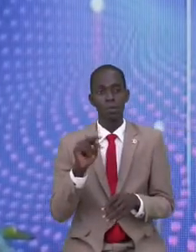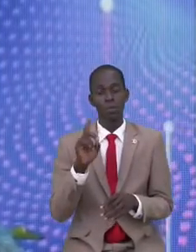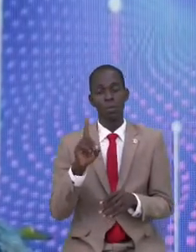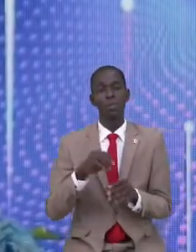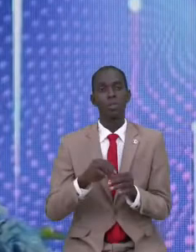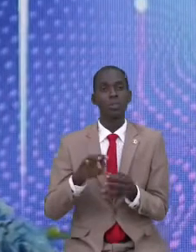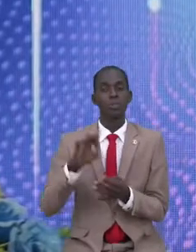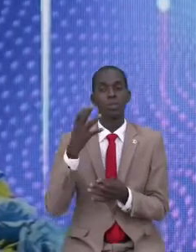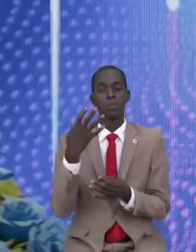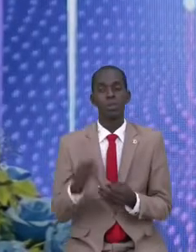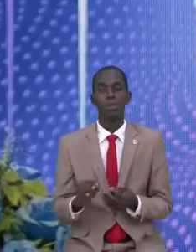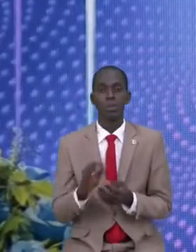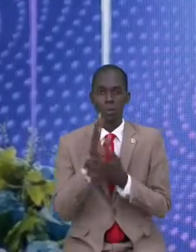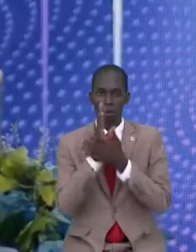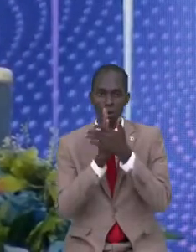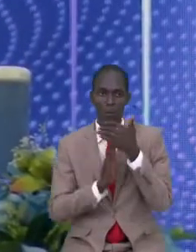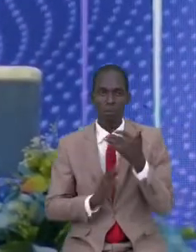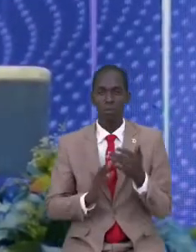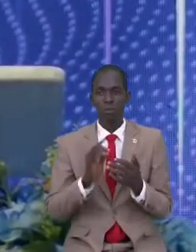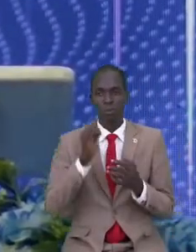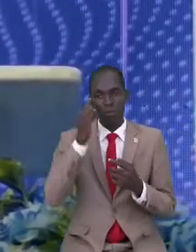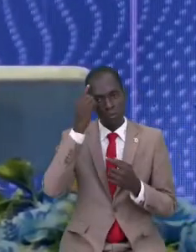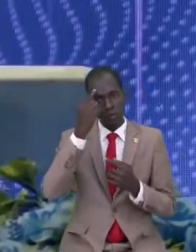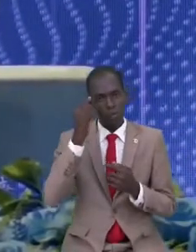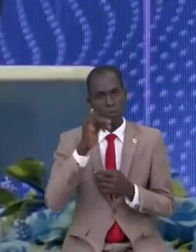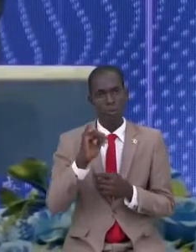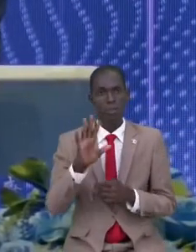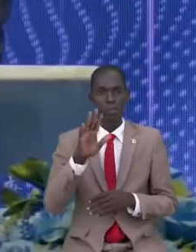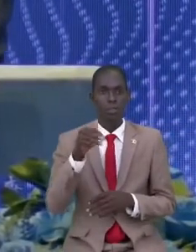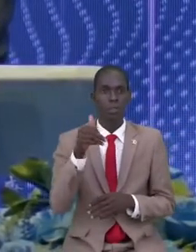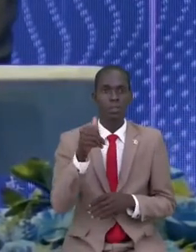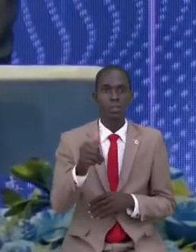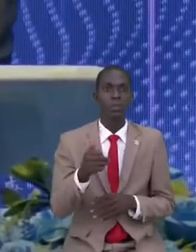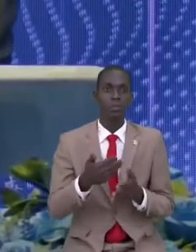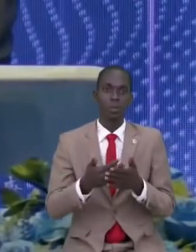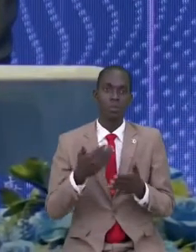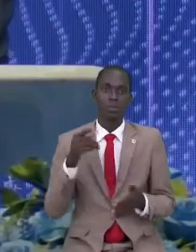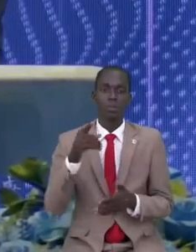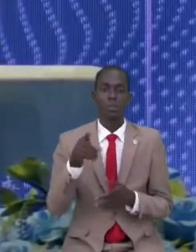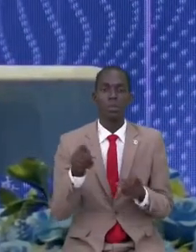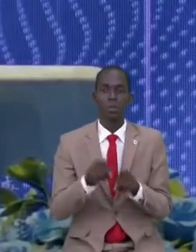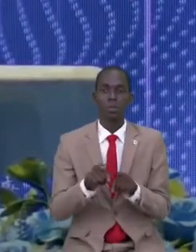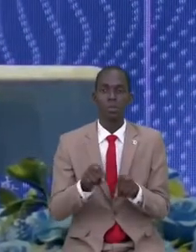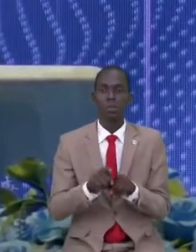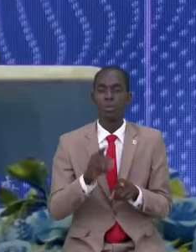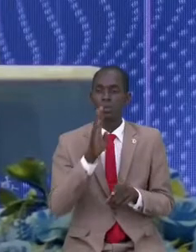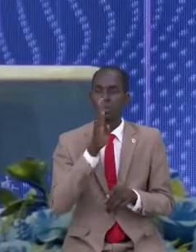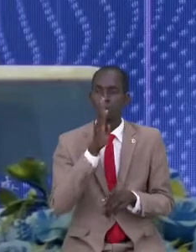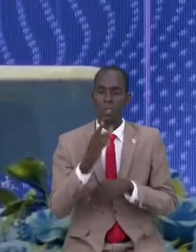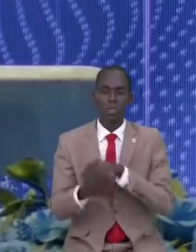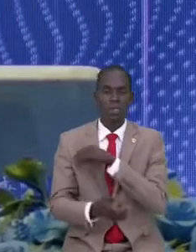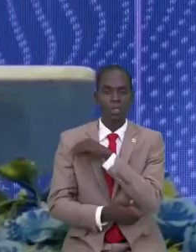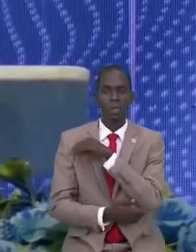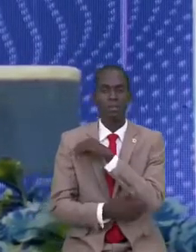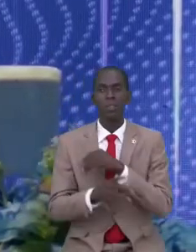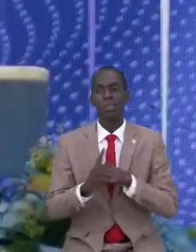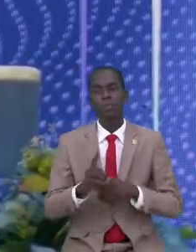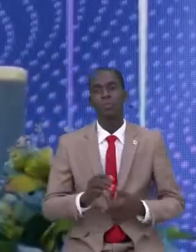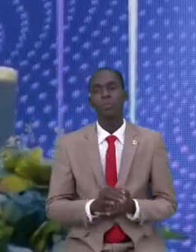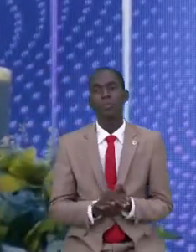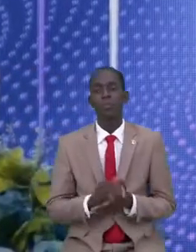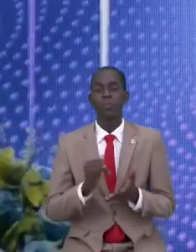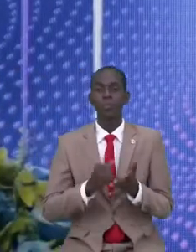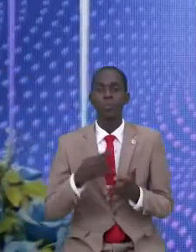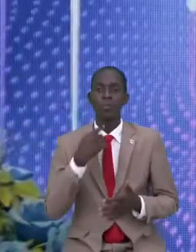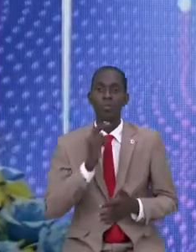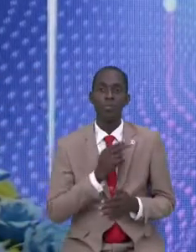meekness, considering thyself, lest thou also be tempted. It tells us